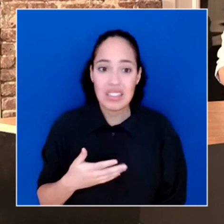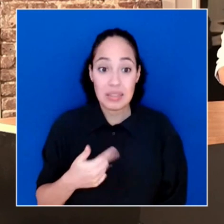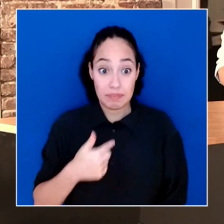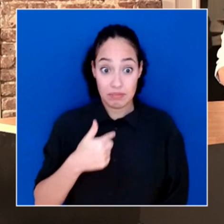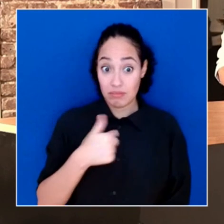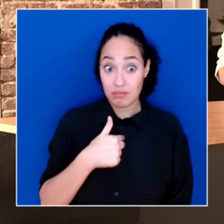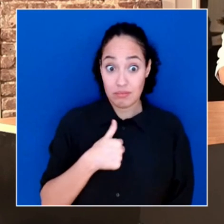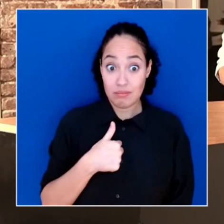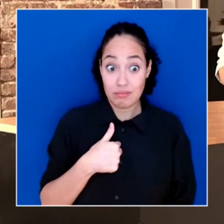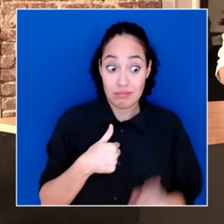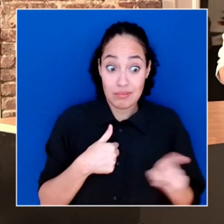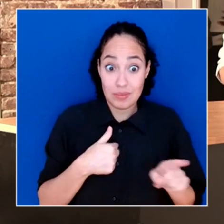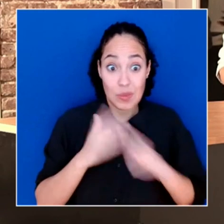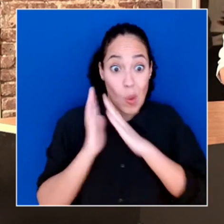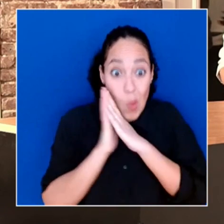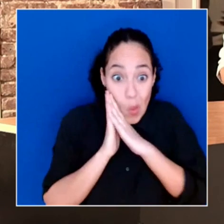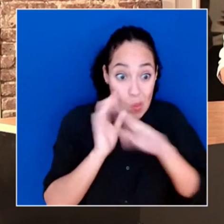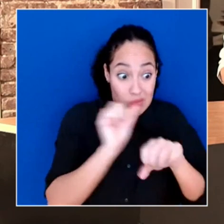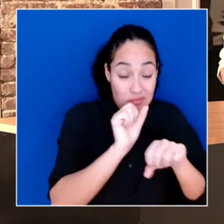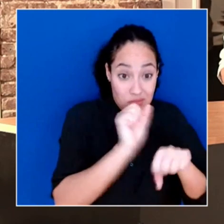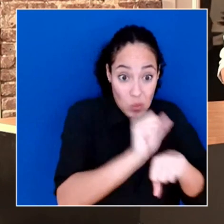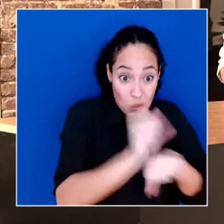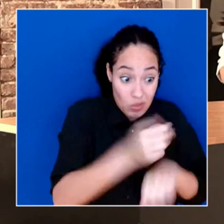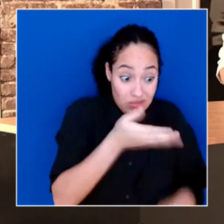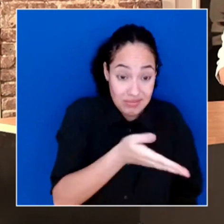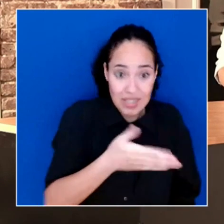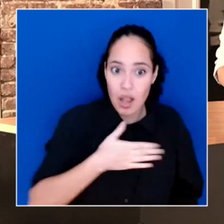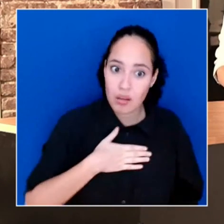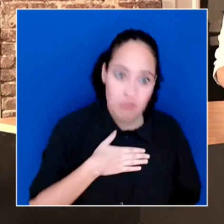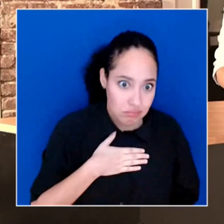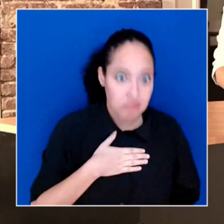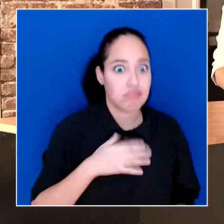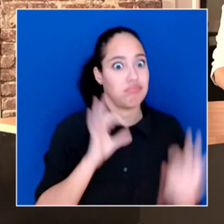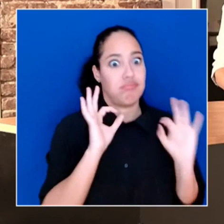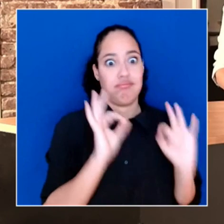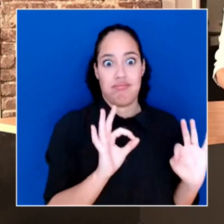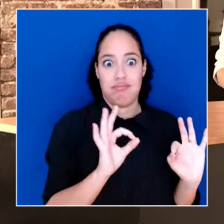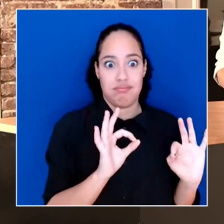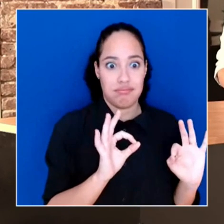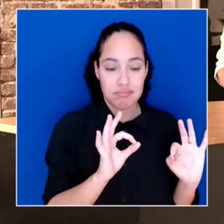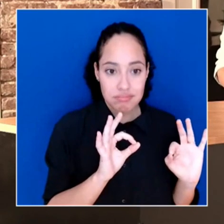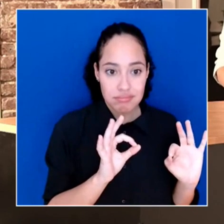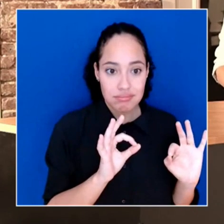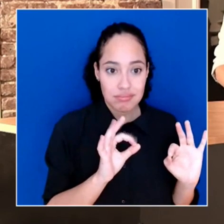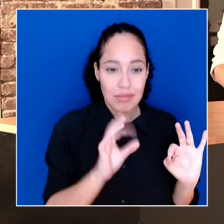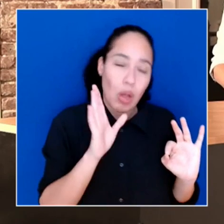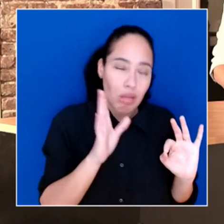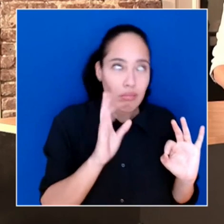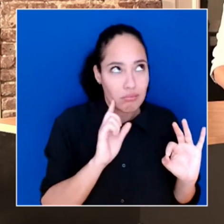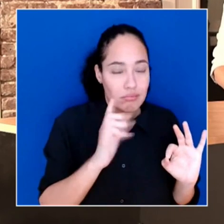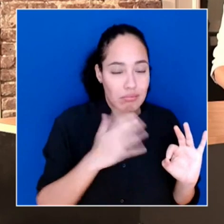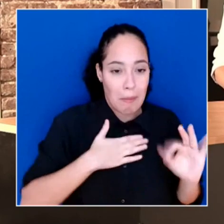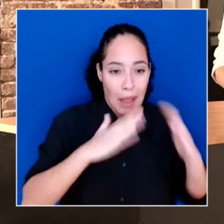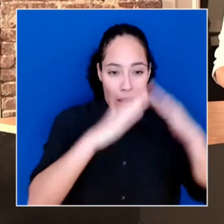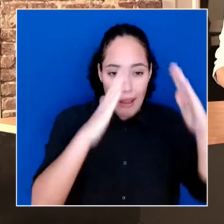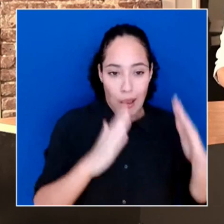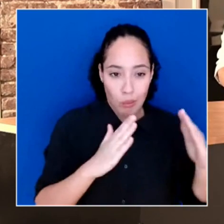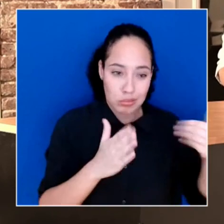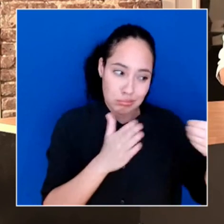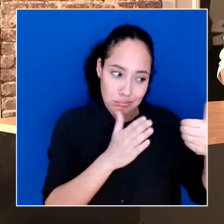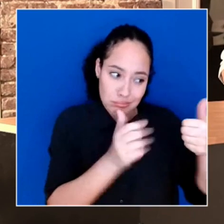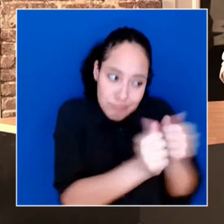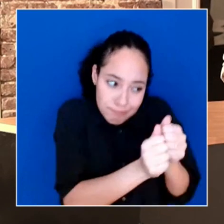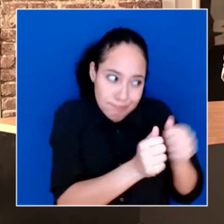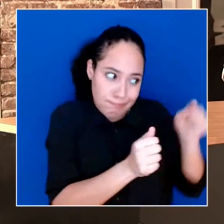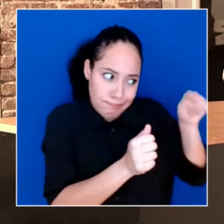my neighbors are obnoxiously loud and inconsiderate. But apart from that, I have zero problem with working from home.